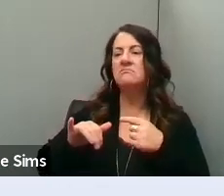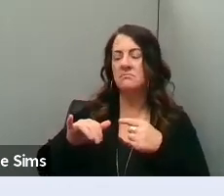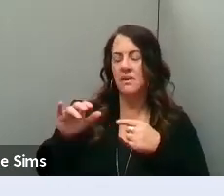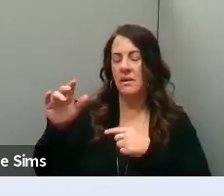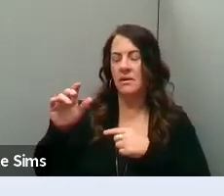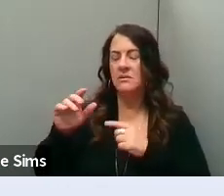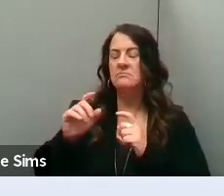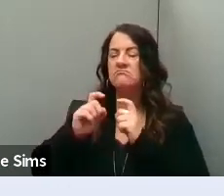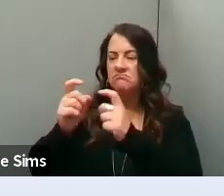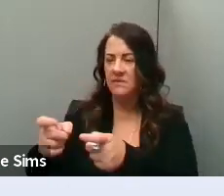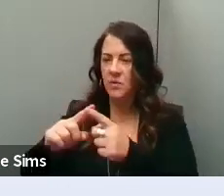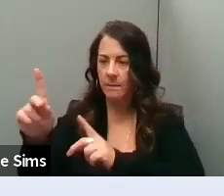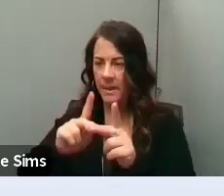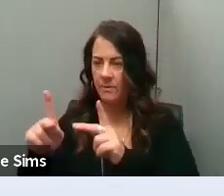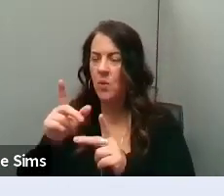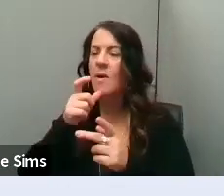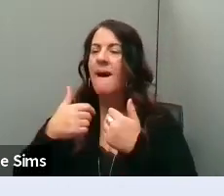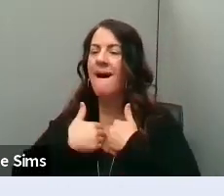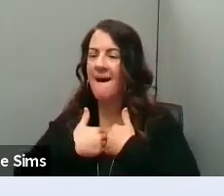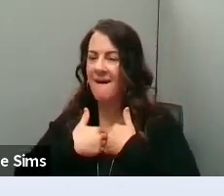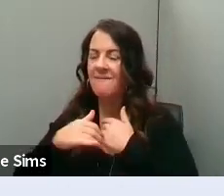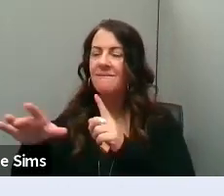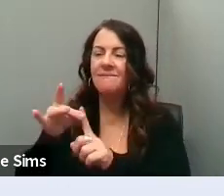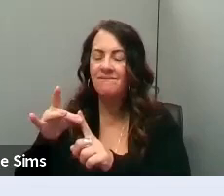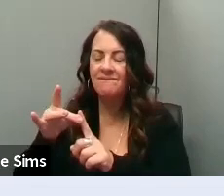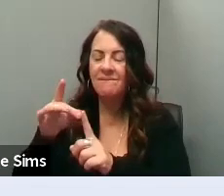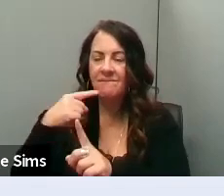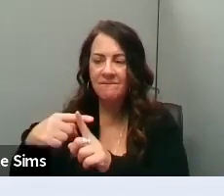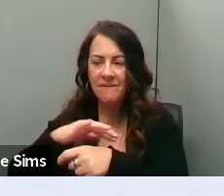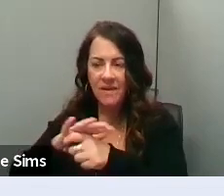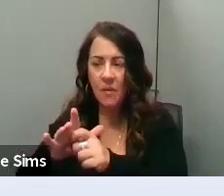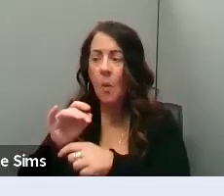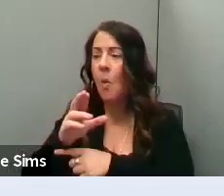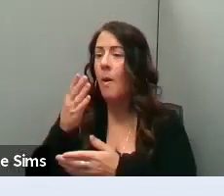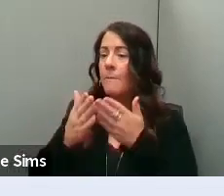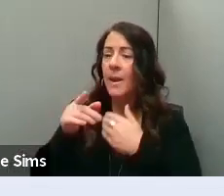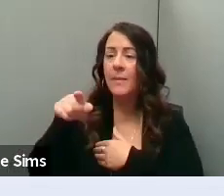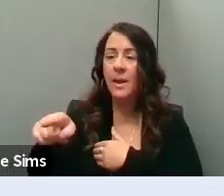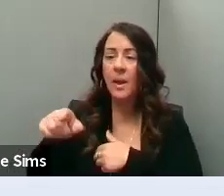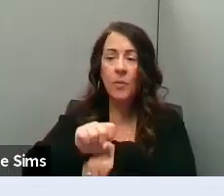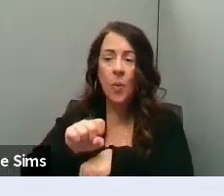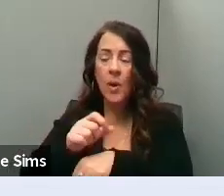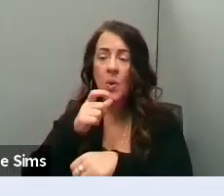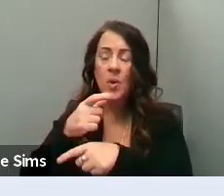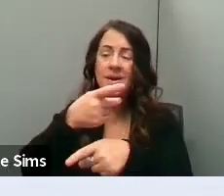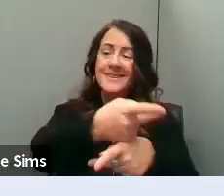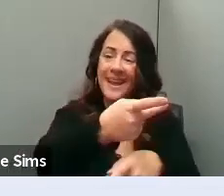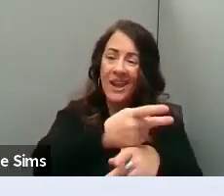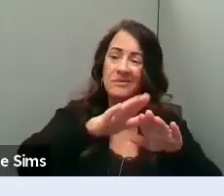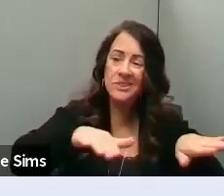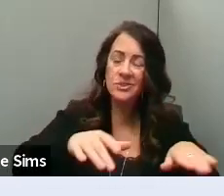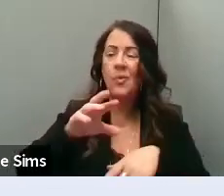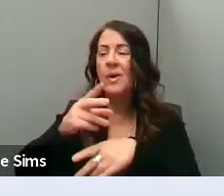sick with the virus themselves, caring for an individual who is sick with the virus, and also parents of children